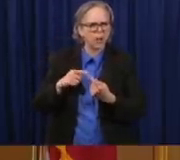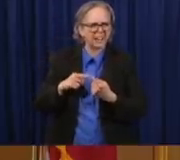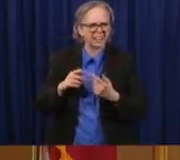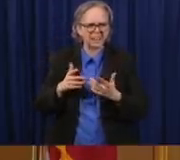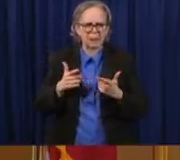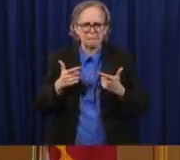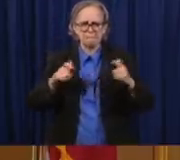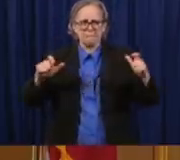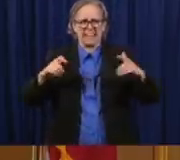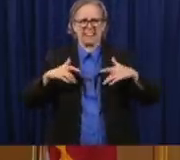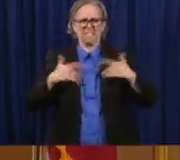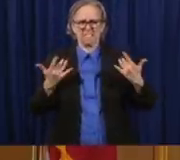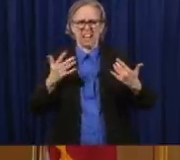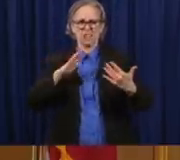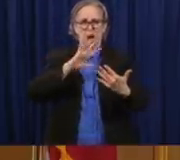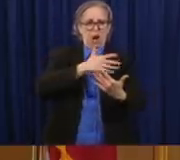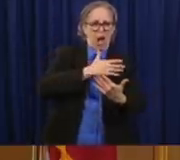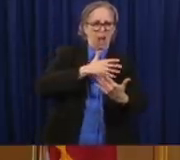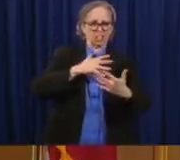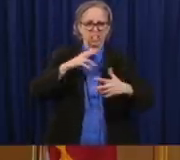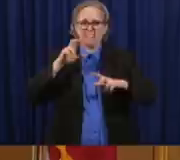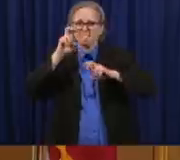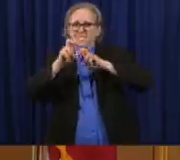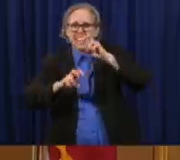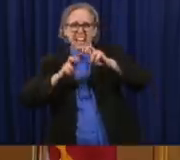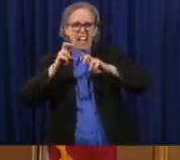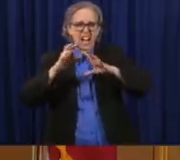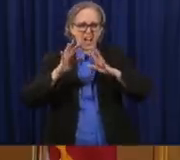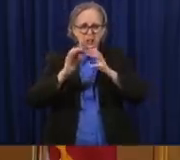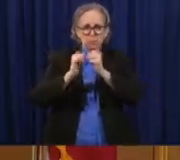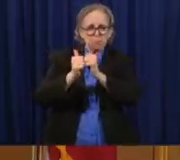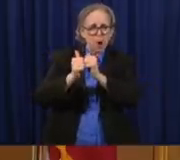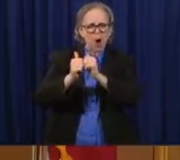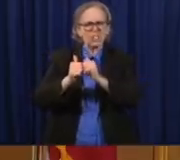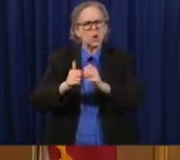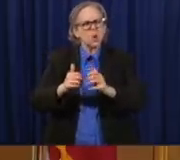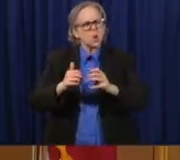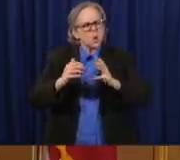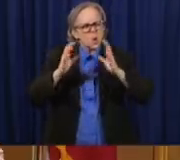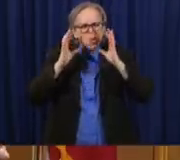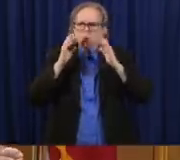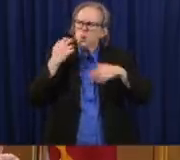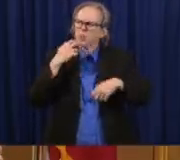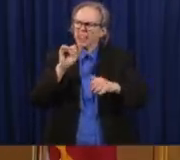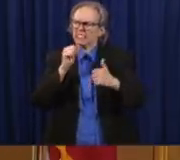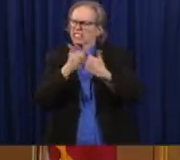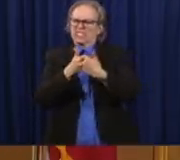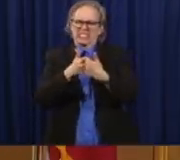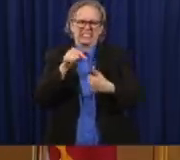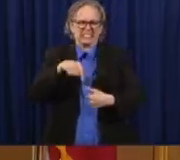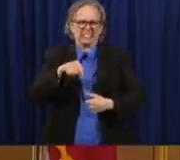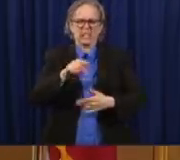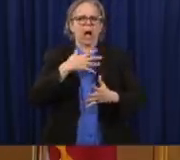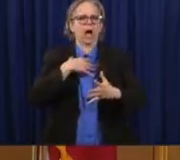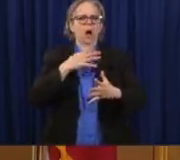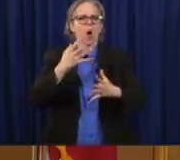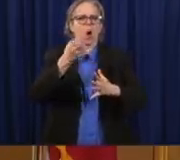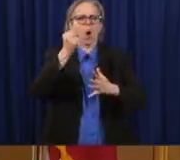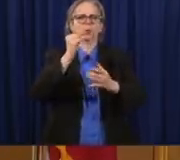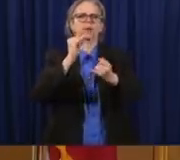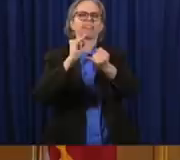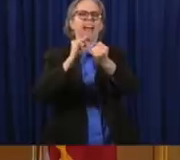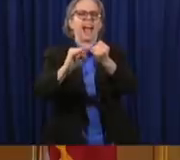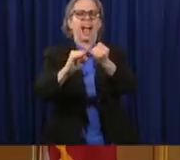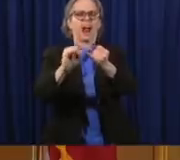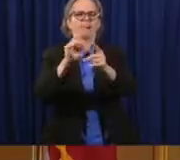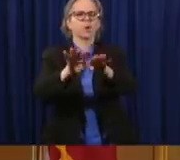events, those are going to be tougher. And those are going to be towards the end of the openings because, this